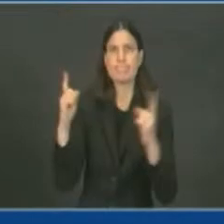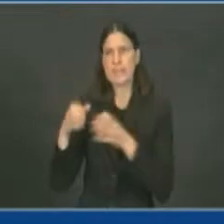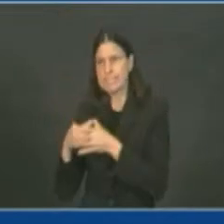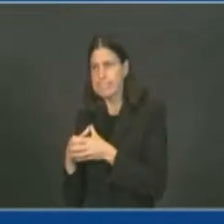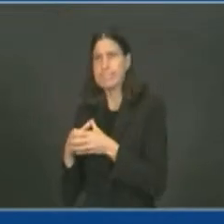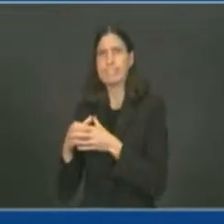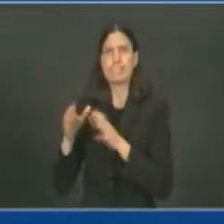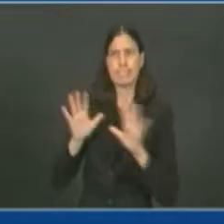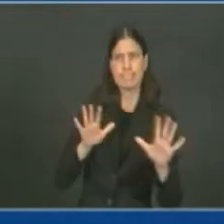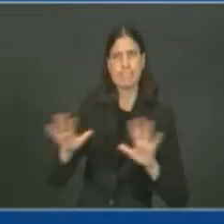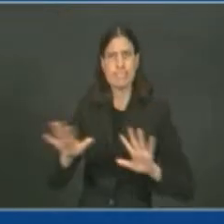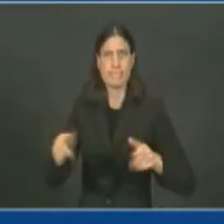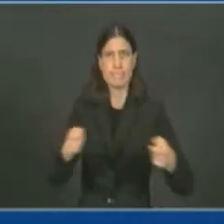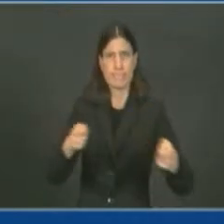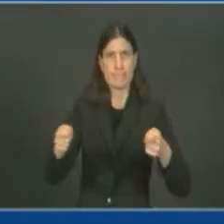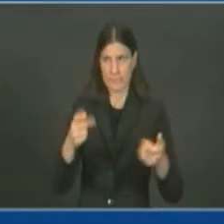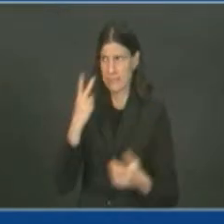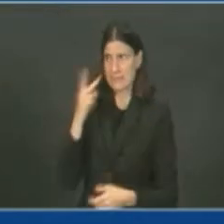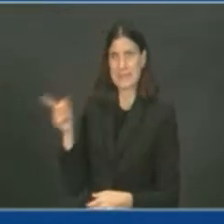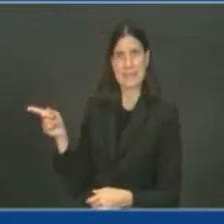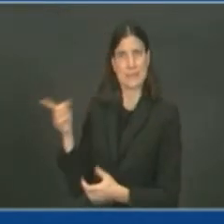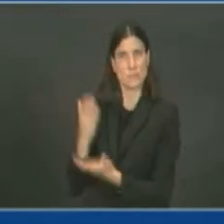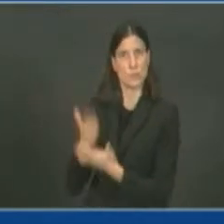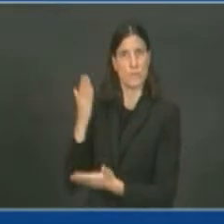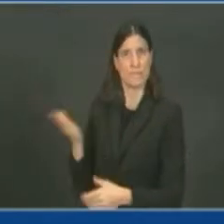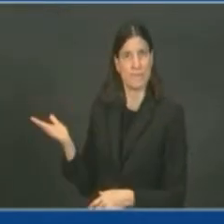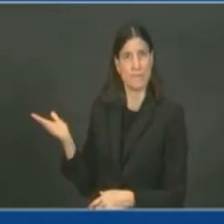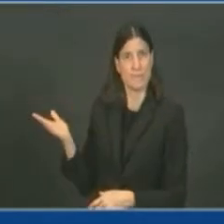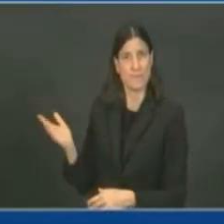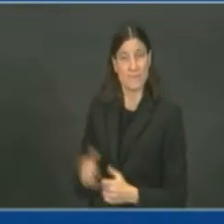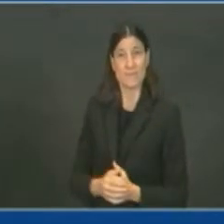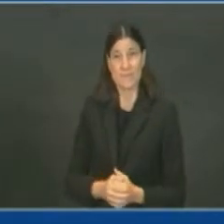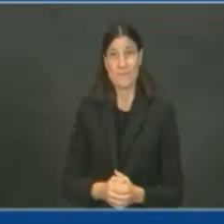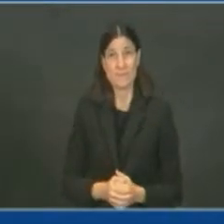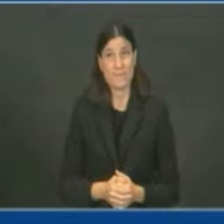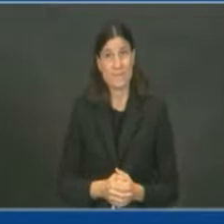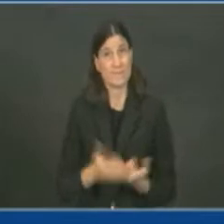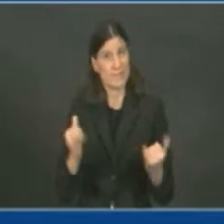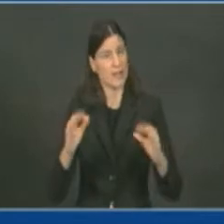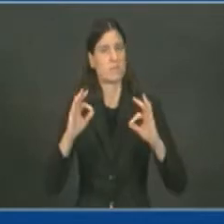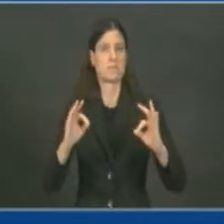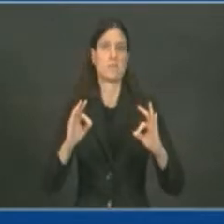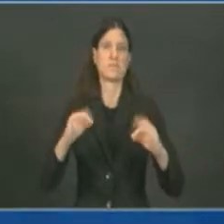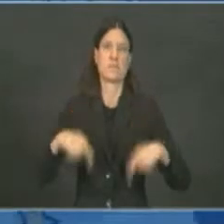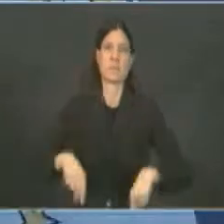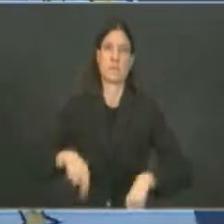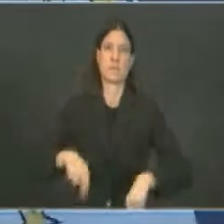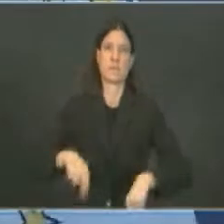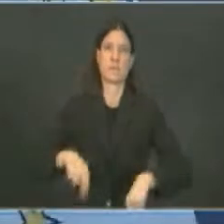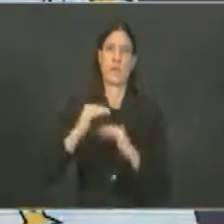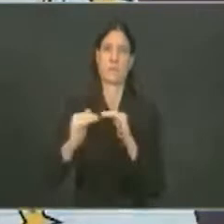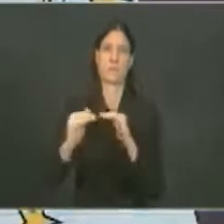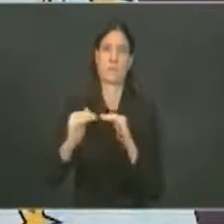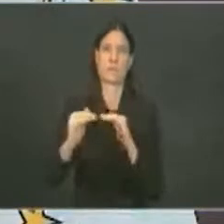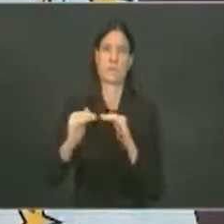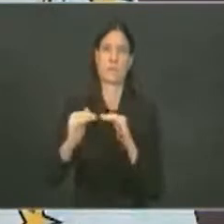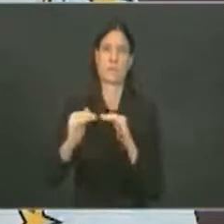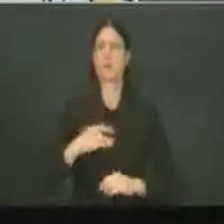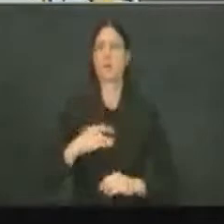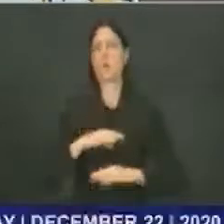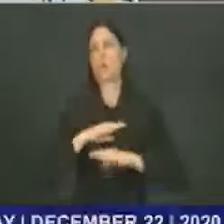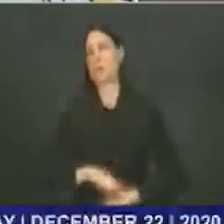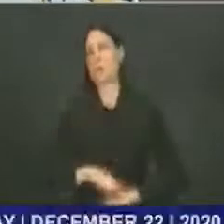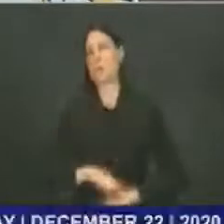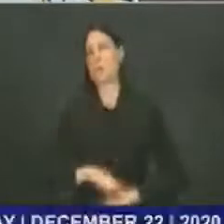just allowed us to stabilize the situation. As I said, we're not out of the woods. We want to get to 5%